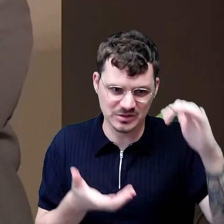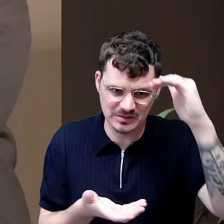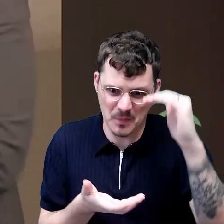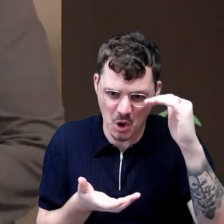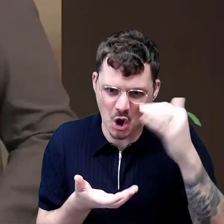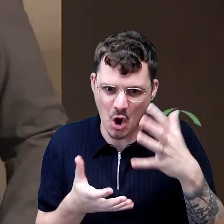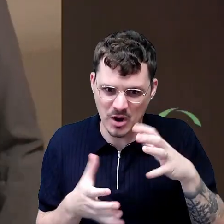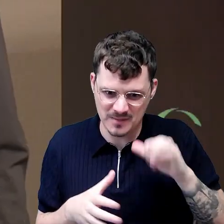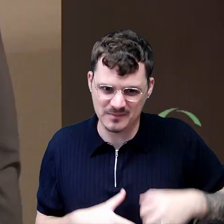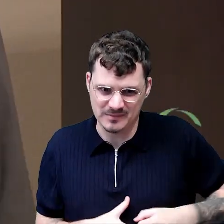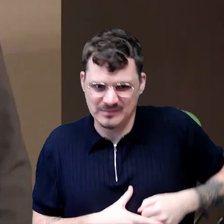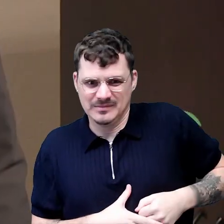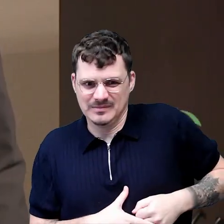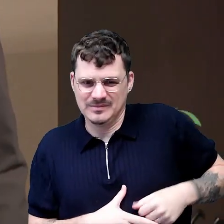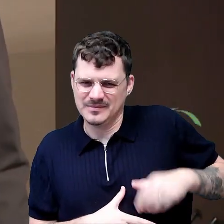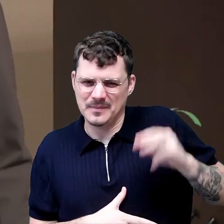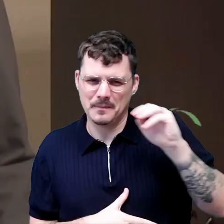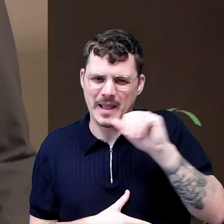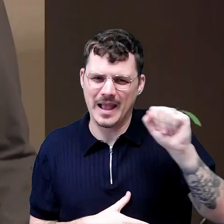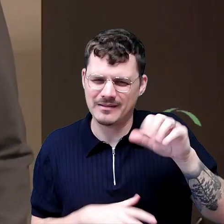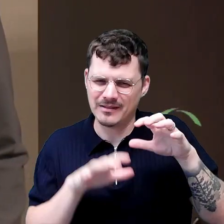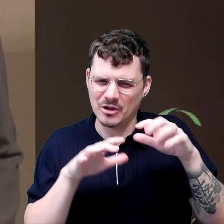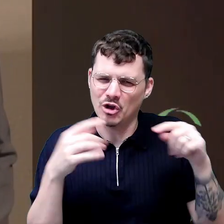like, this big.